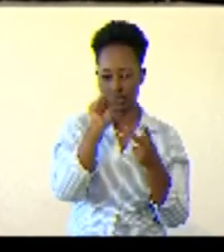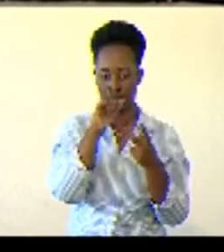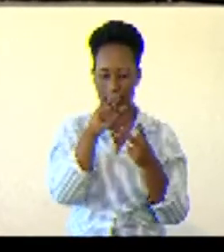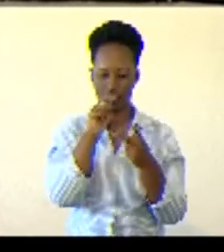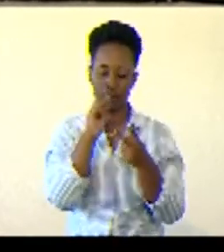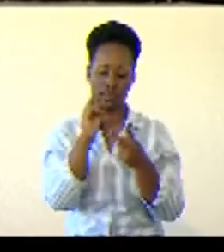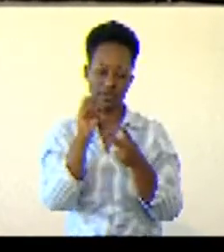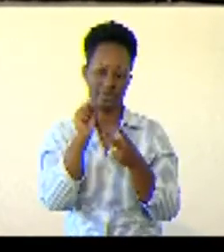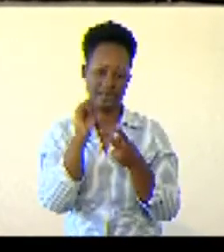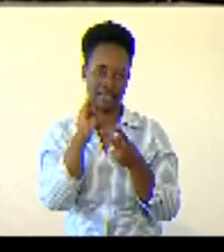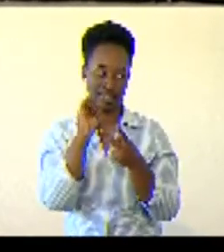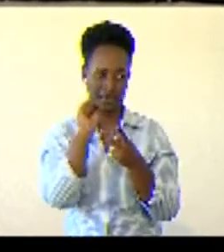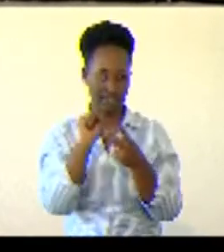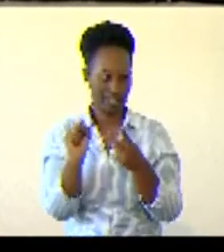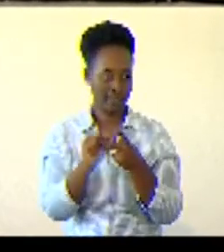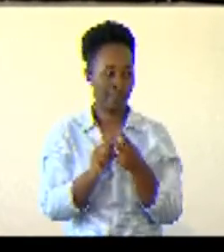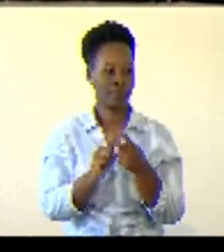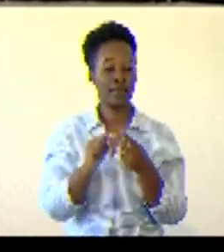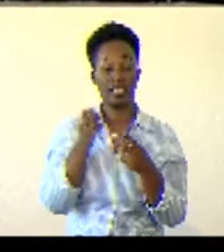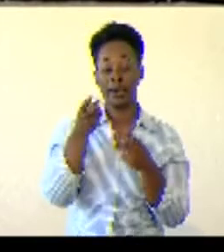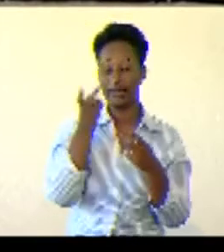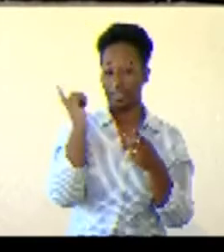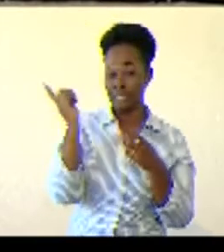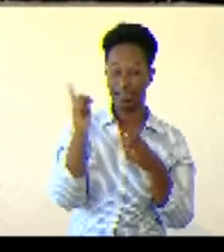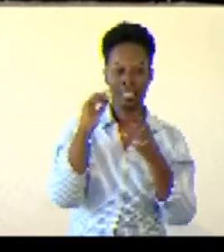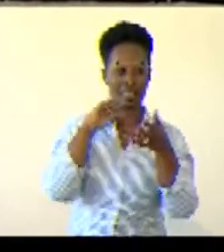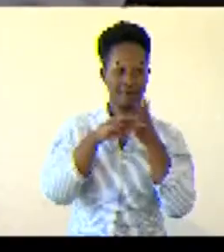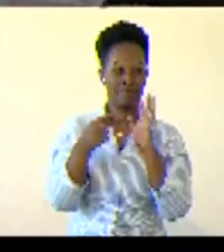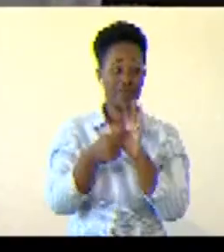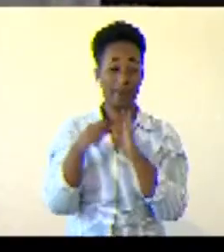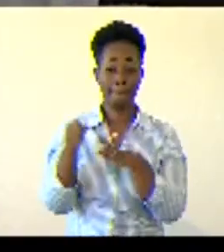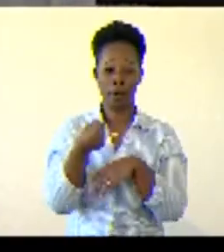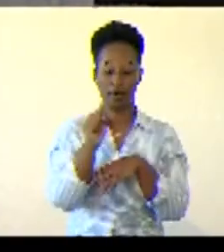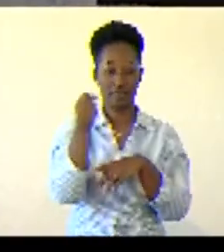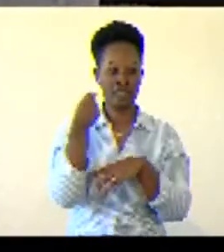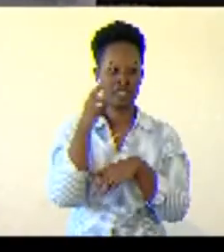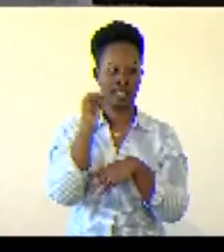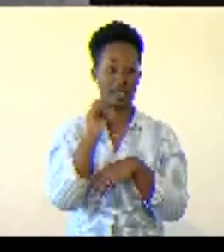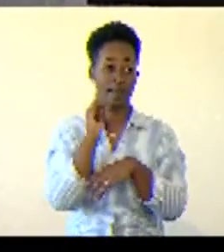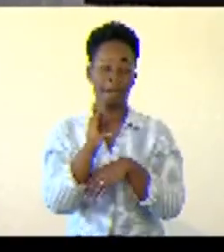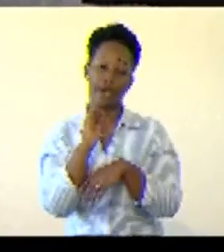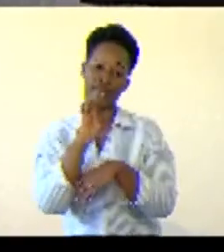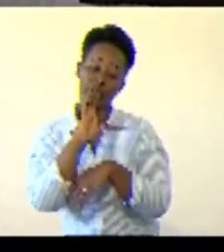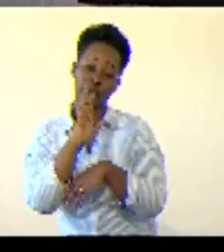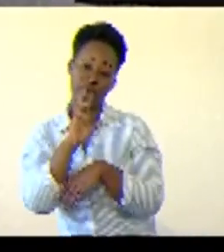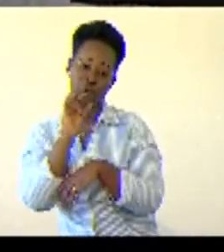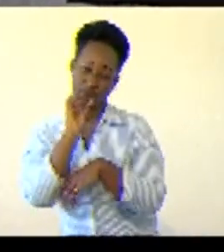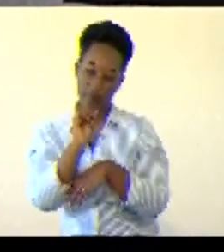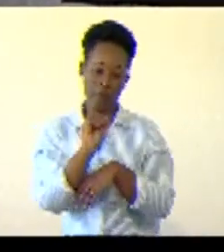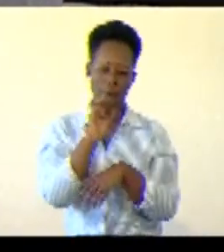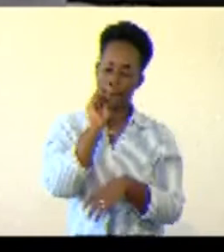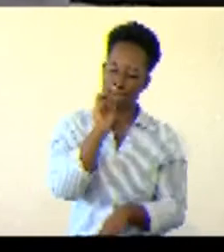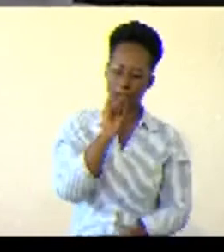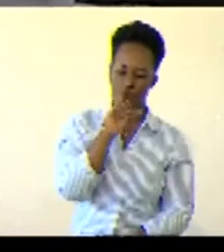other bodies in the cytoplasm, moves micromolecules. If you talk about micromolecules, I mean large molecules,